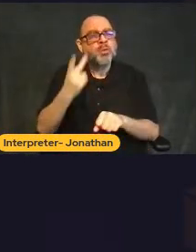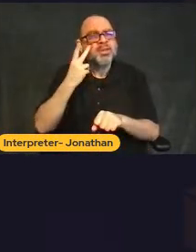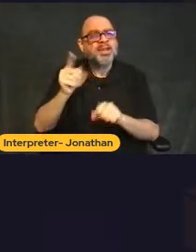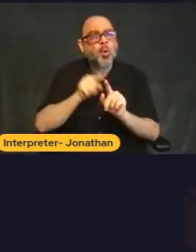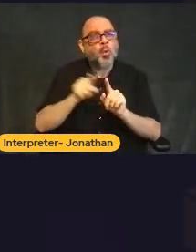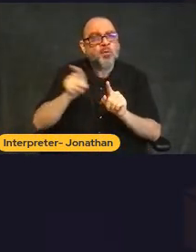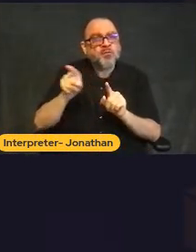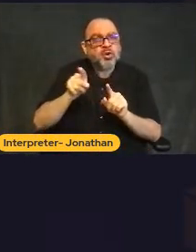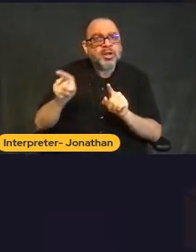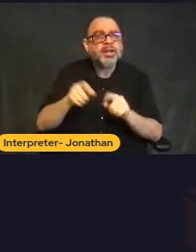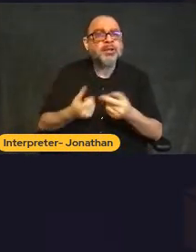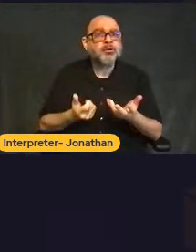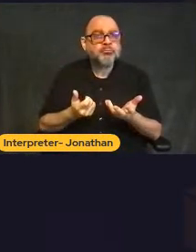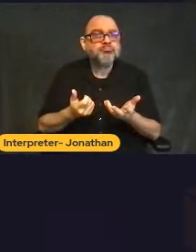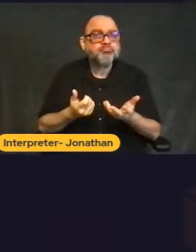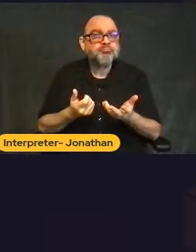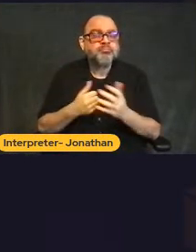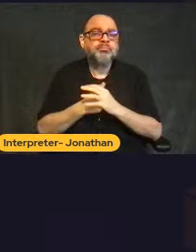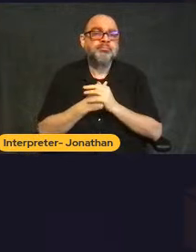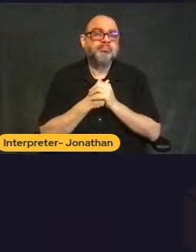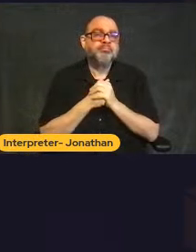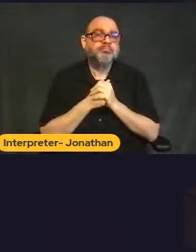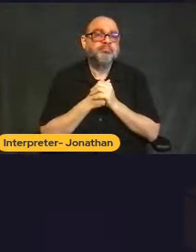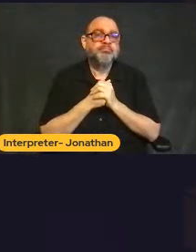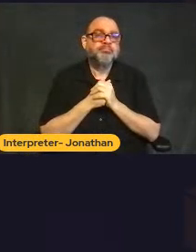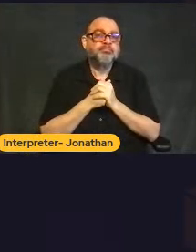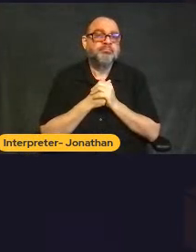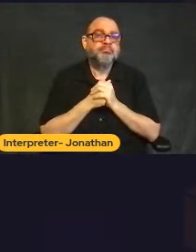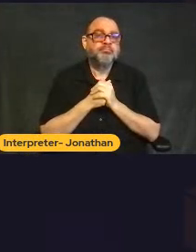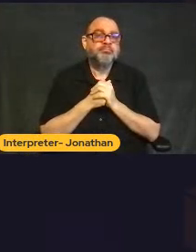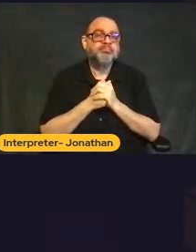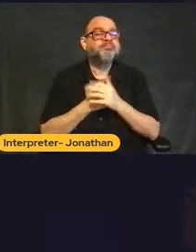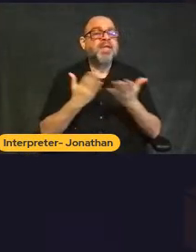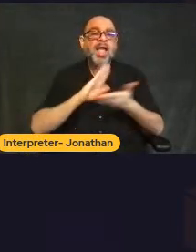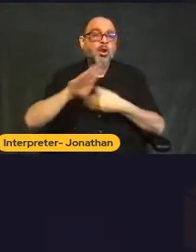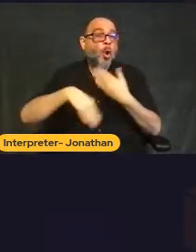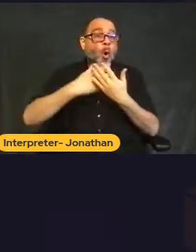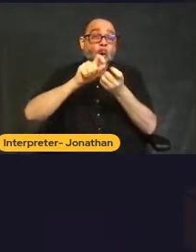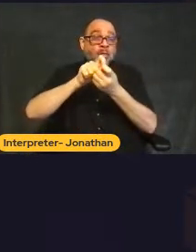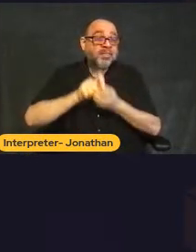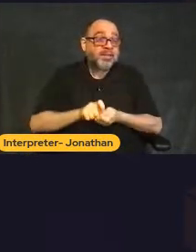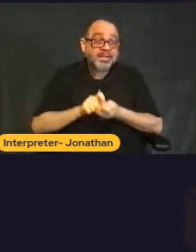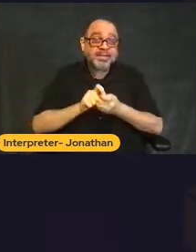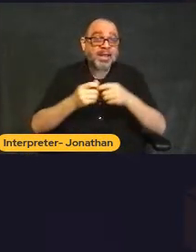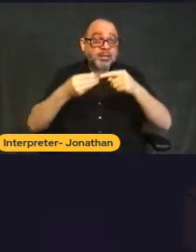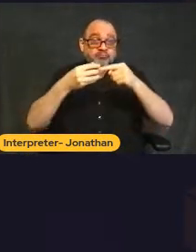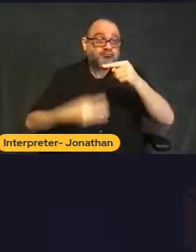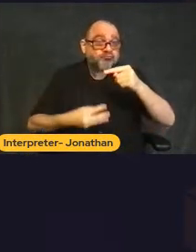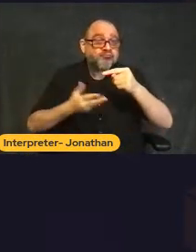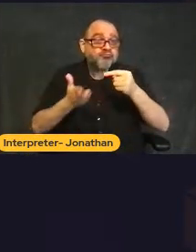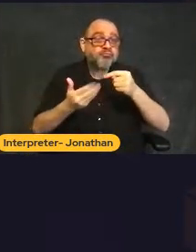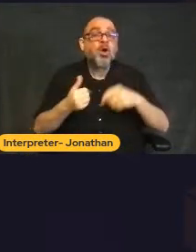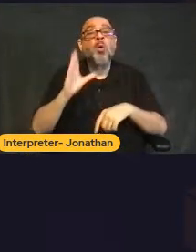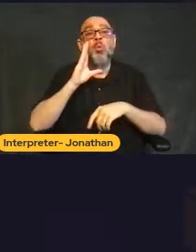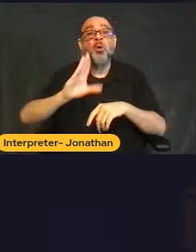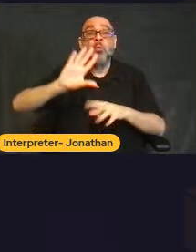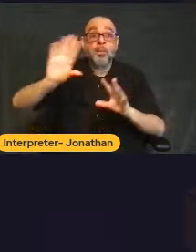next app repo, and we have all the details. And we will be connecting